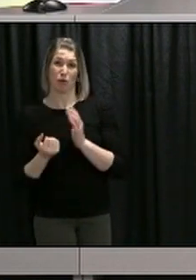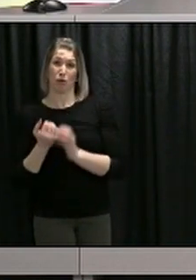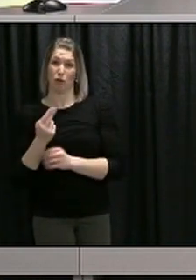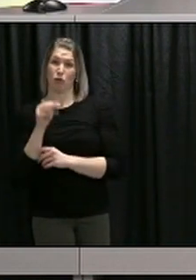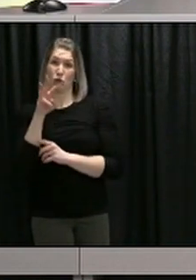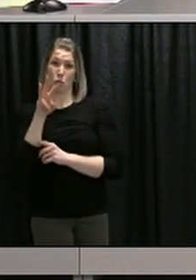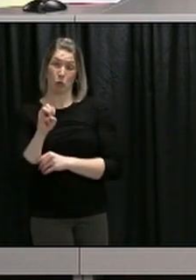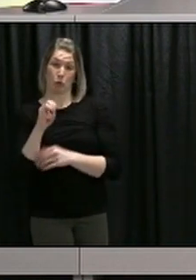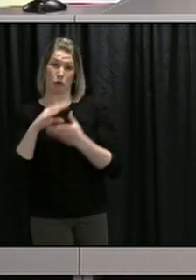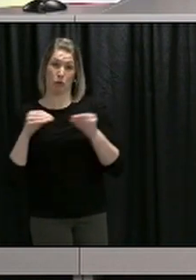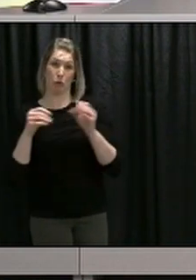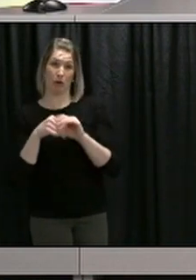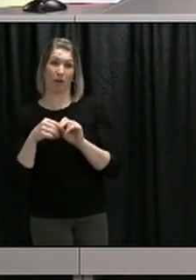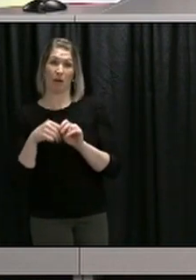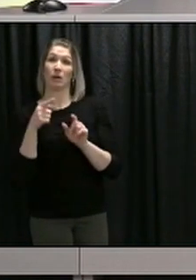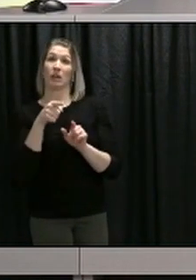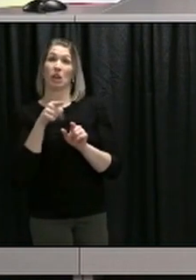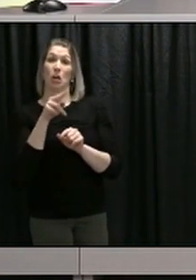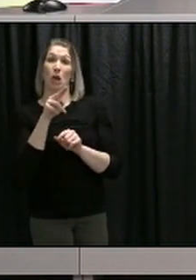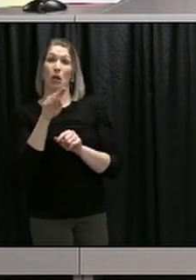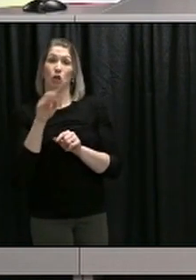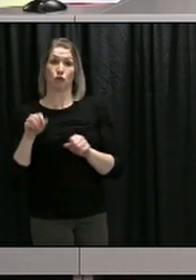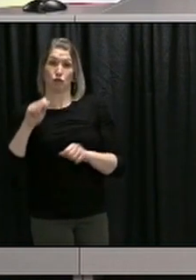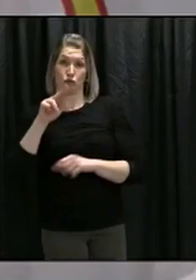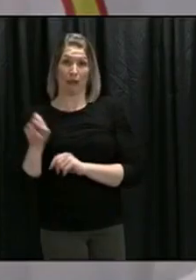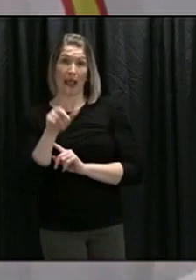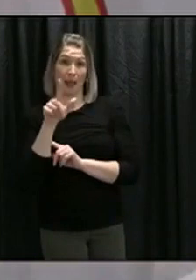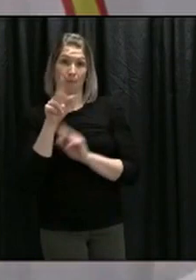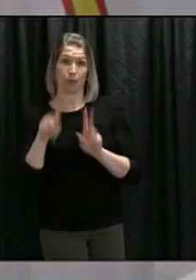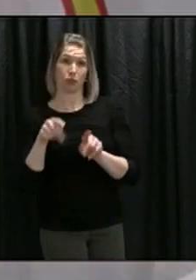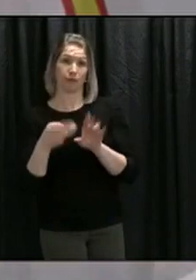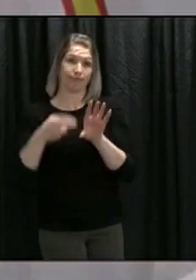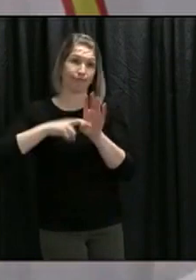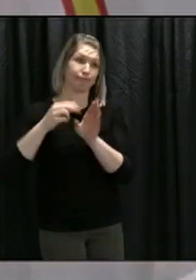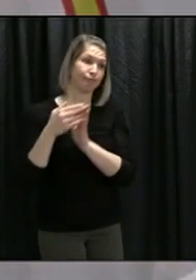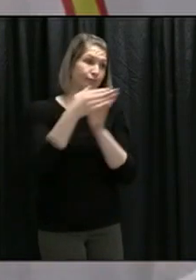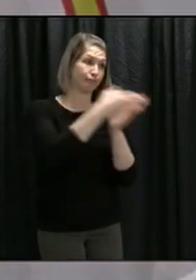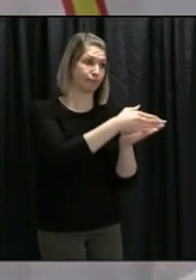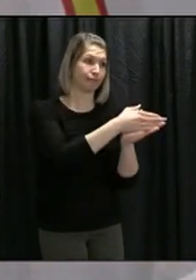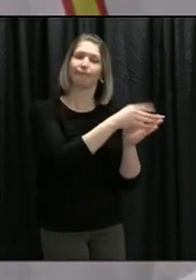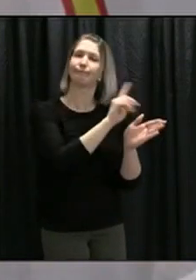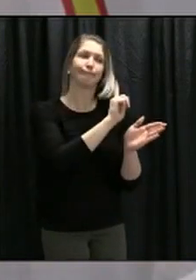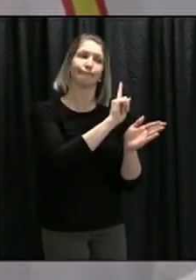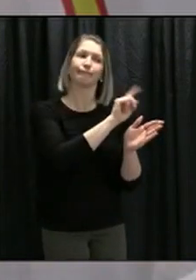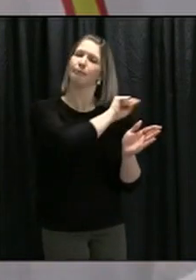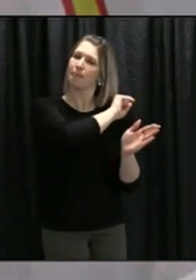who may be trying to come just for a visit? Well, the measures that we put in place, they still stand. These are the